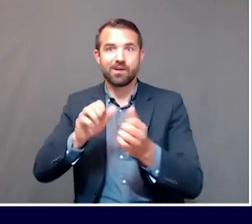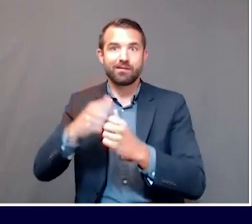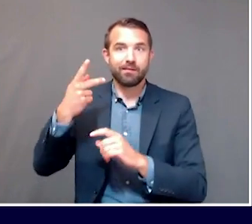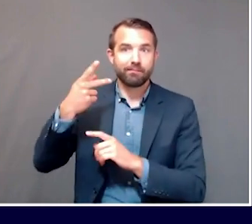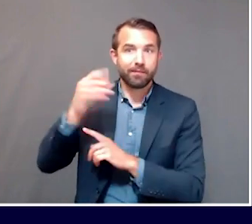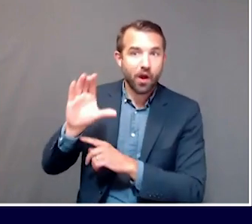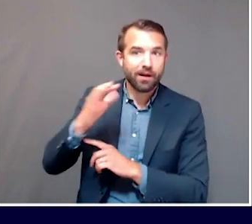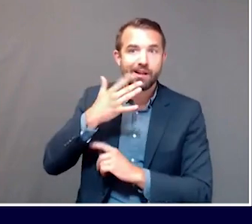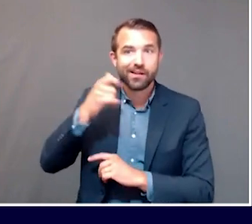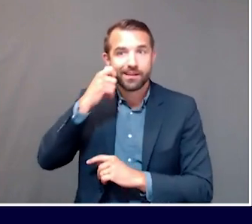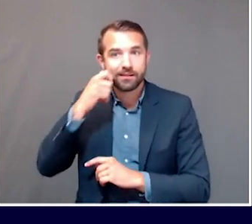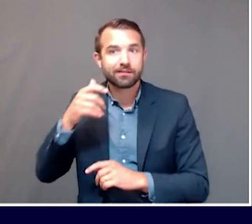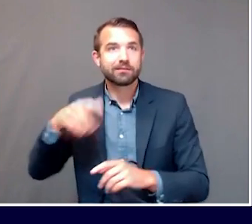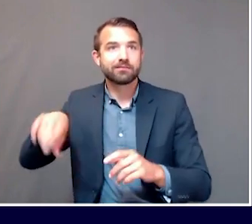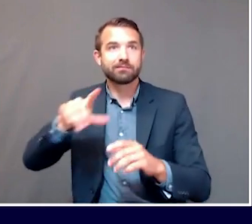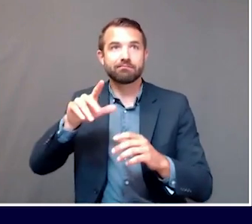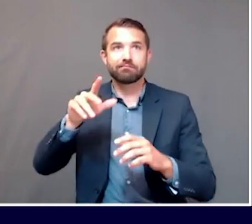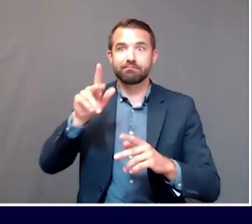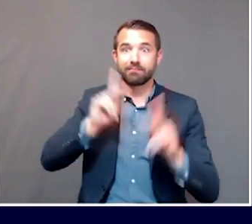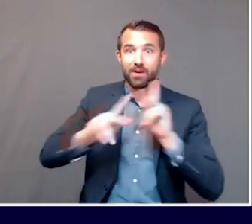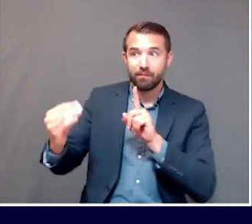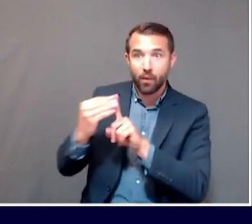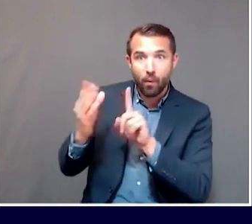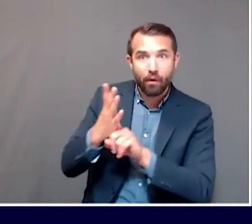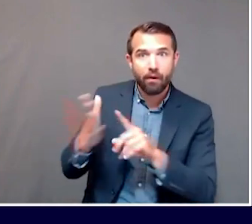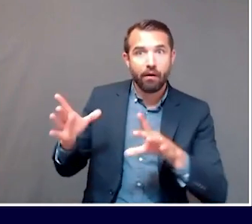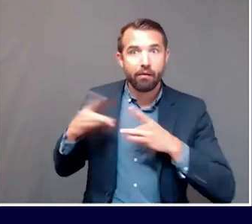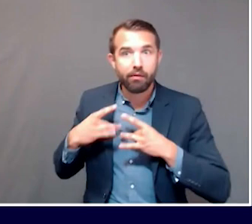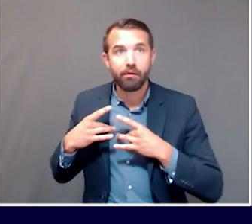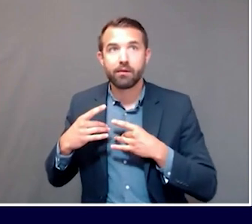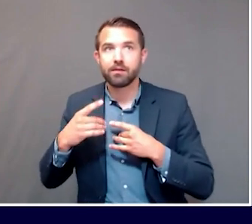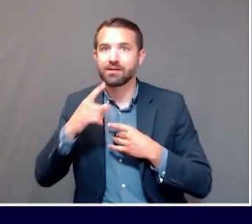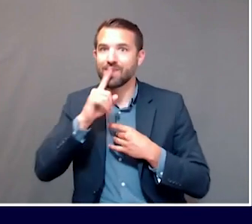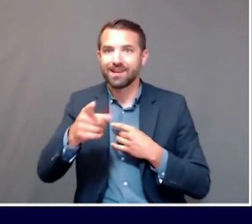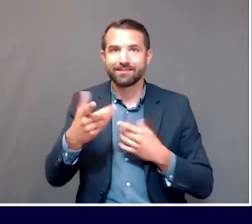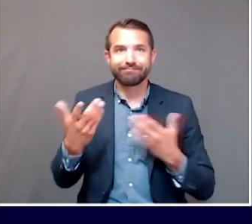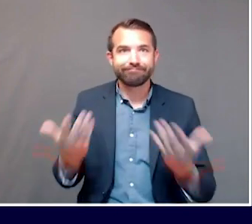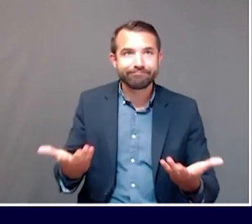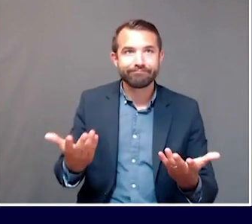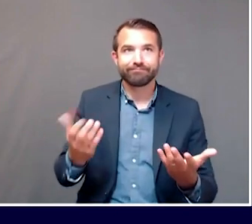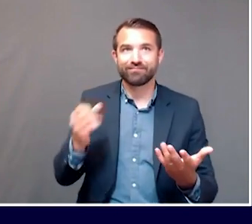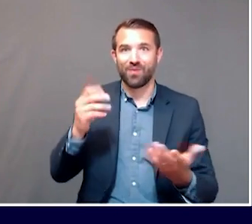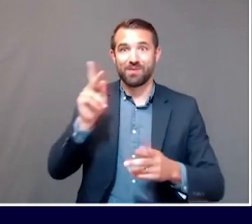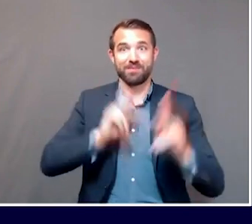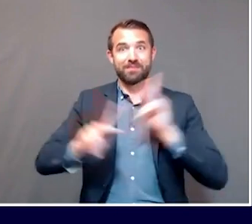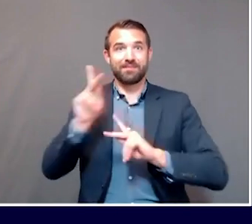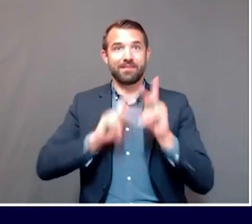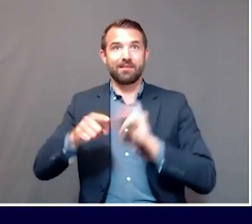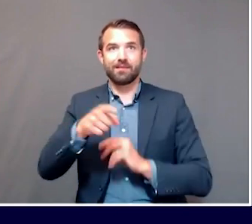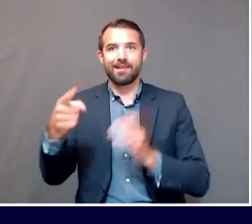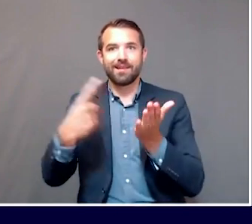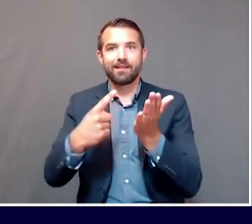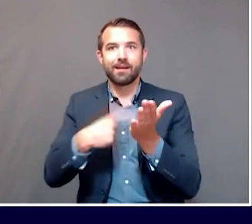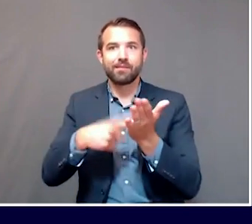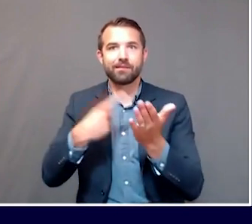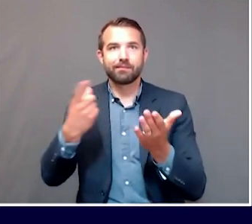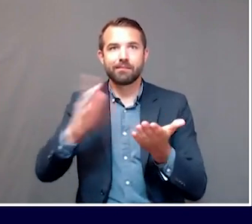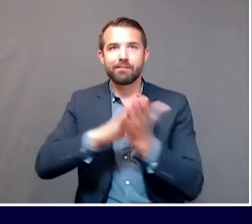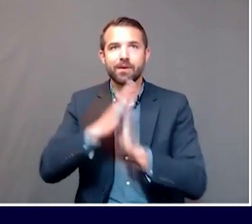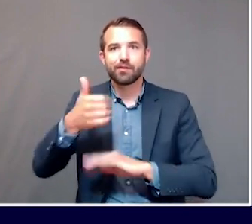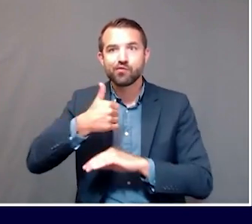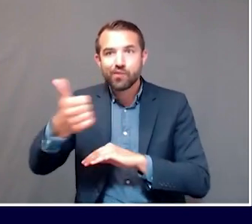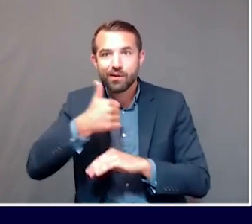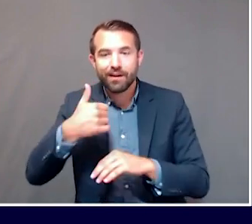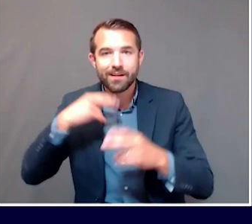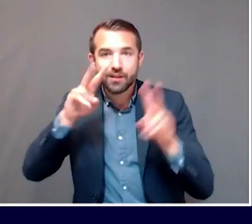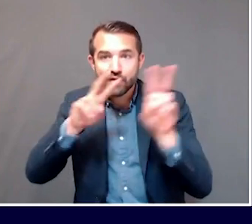those testing sites available in their communities. We know that sometimes transportation is a challenge. We're working on that availability. We're